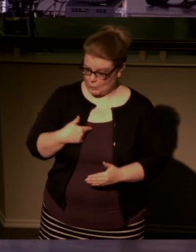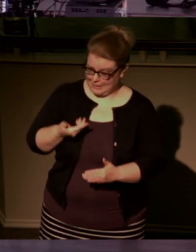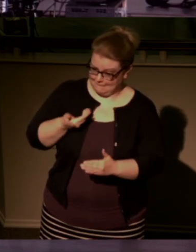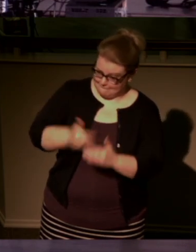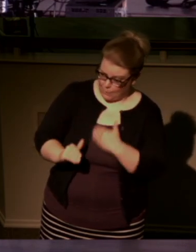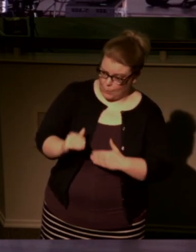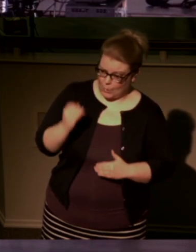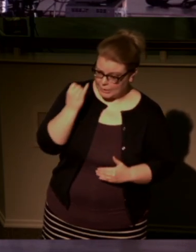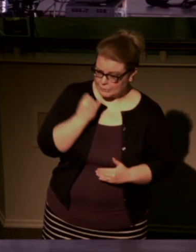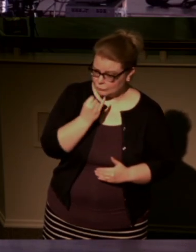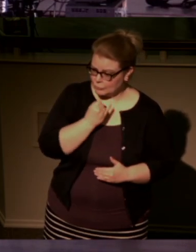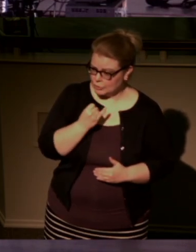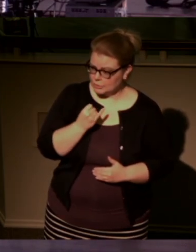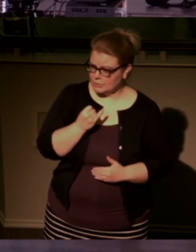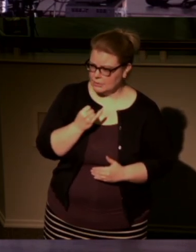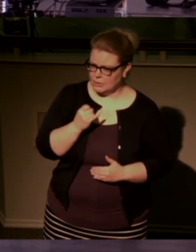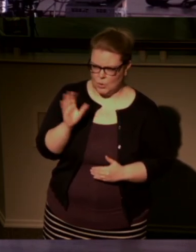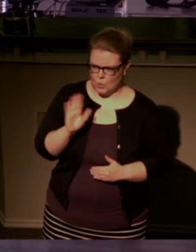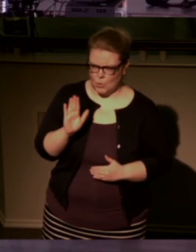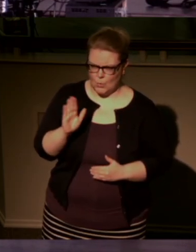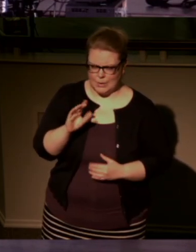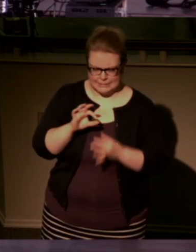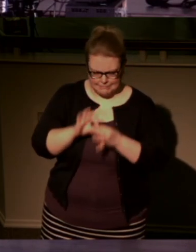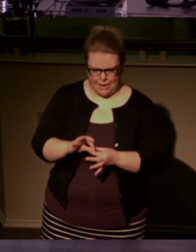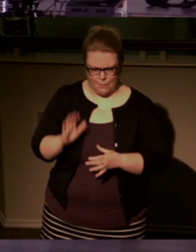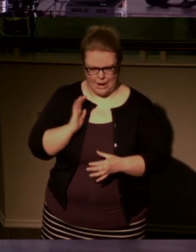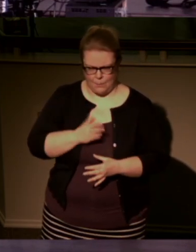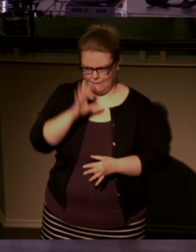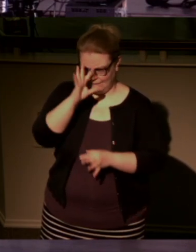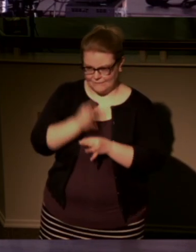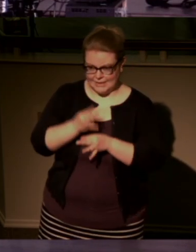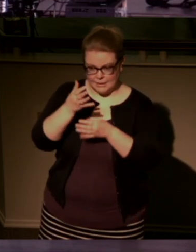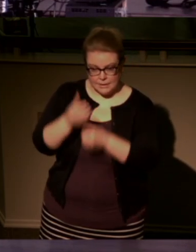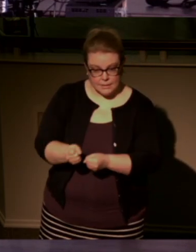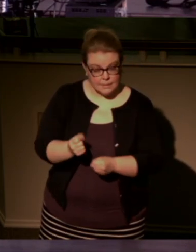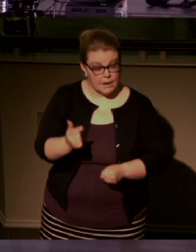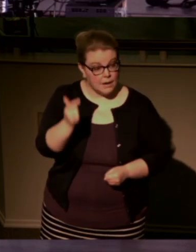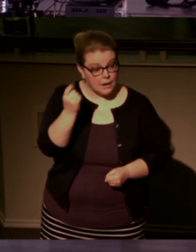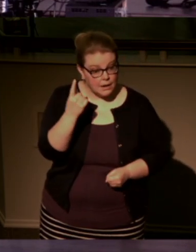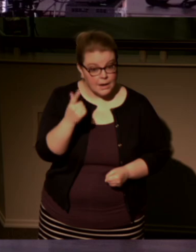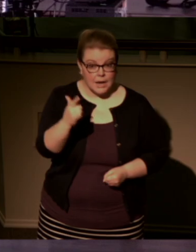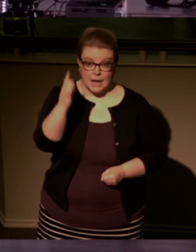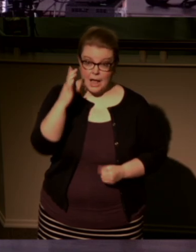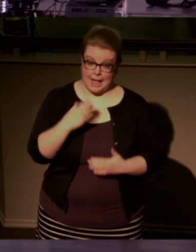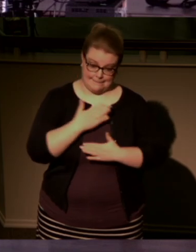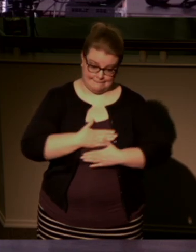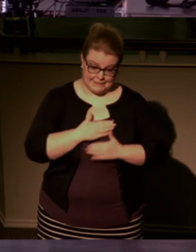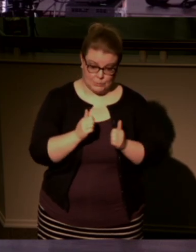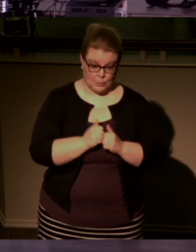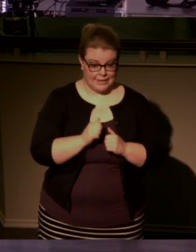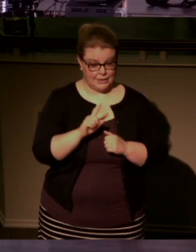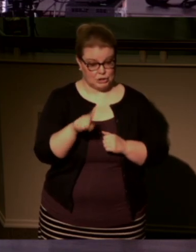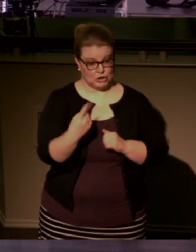do with their faithfulness, because God was only pleased with faith.